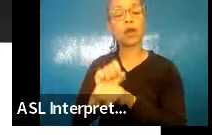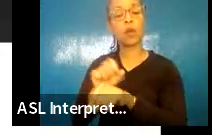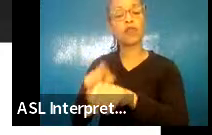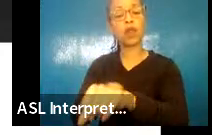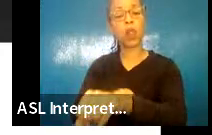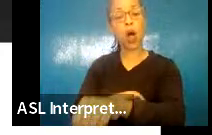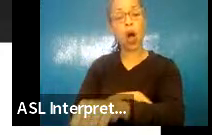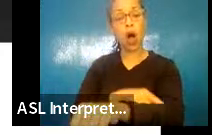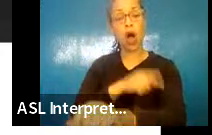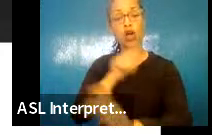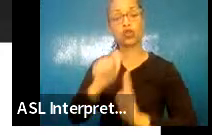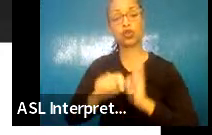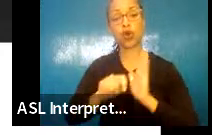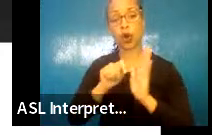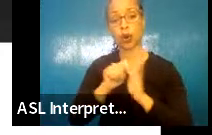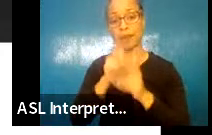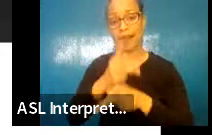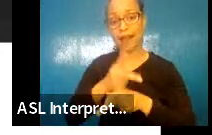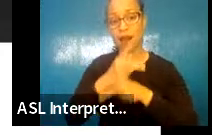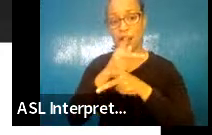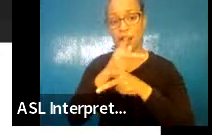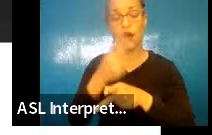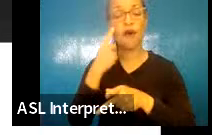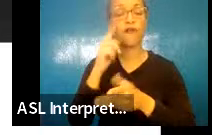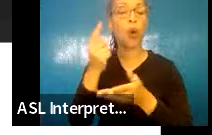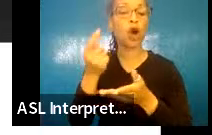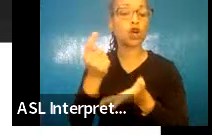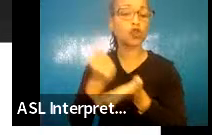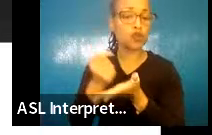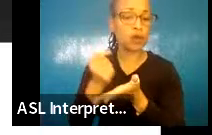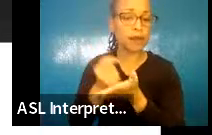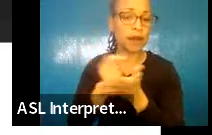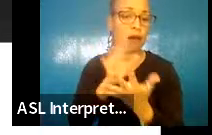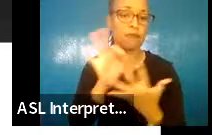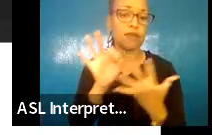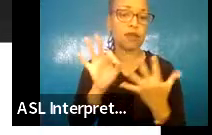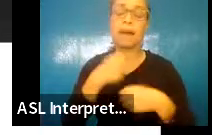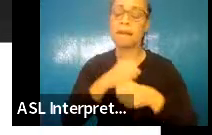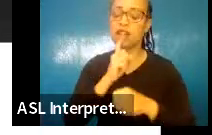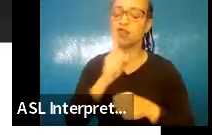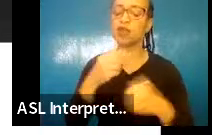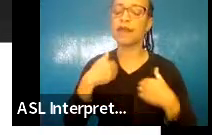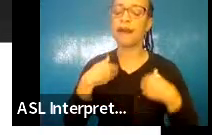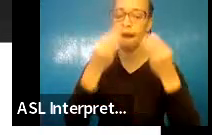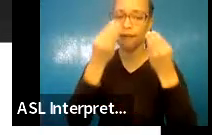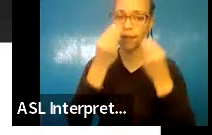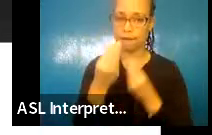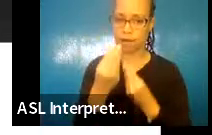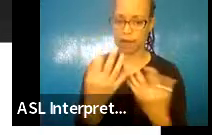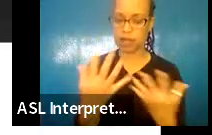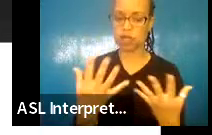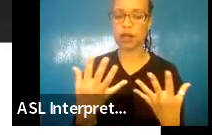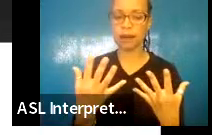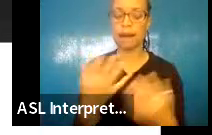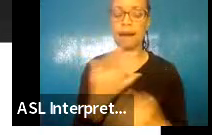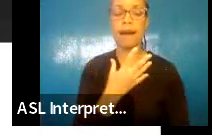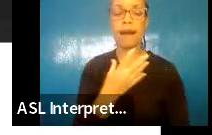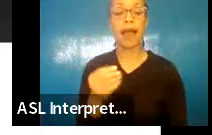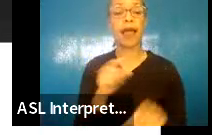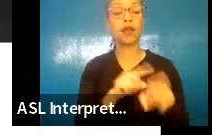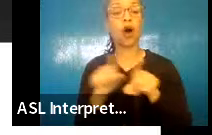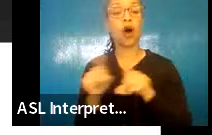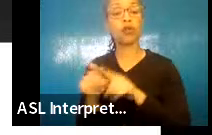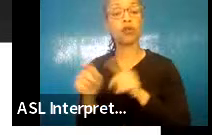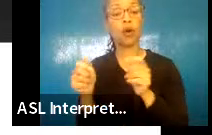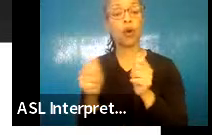facilities to on some treatment options, making sure they have all the information about treatment options. And we're also working with